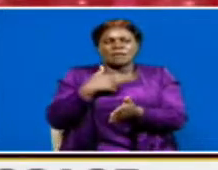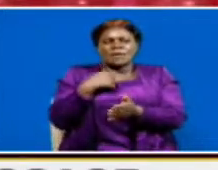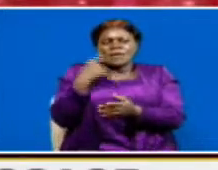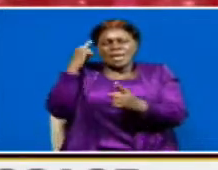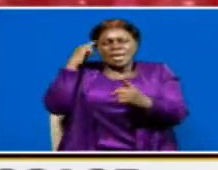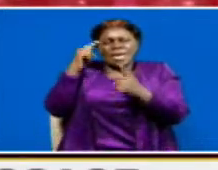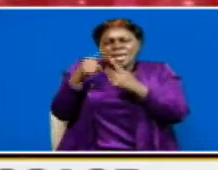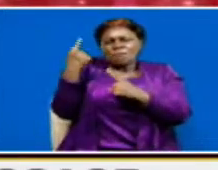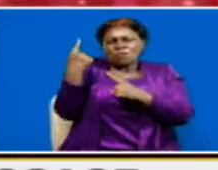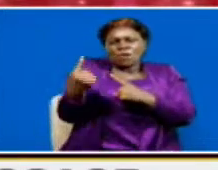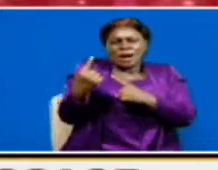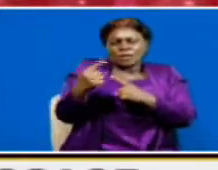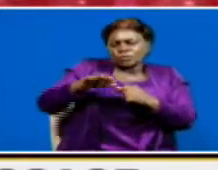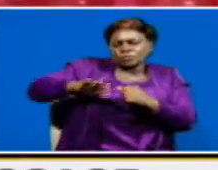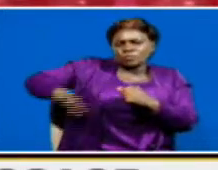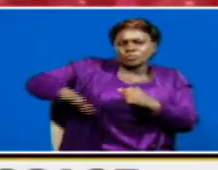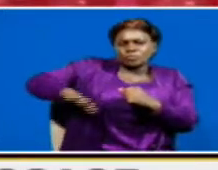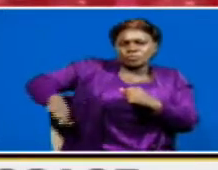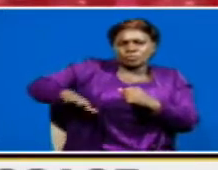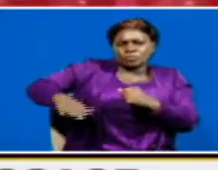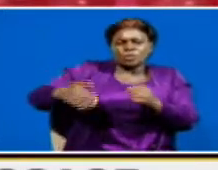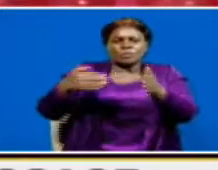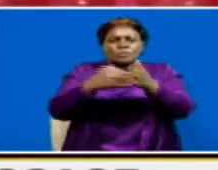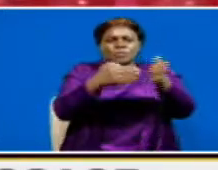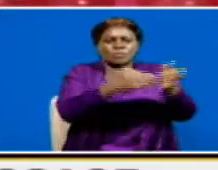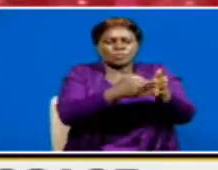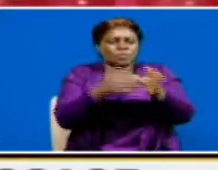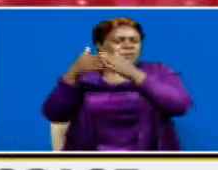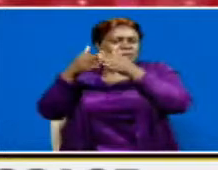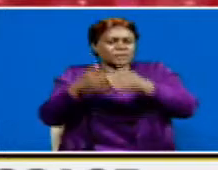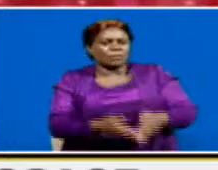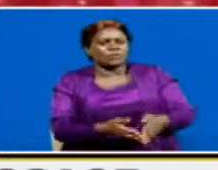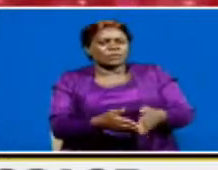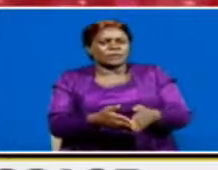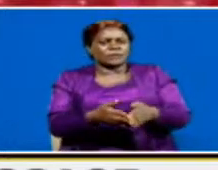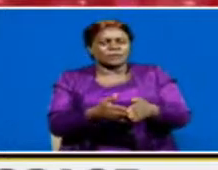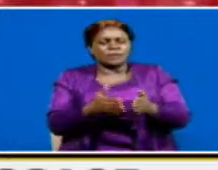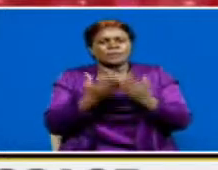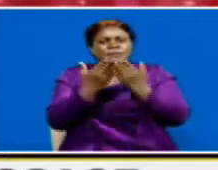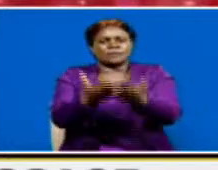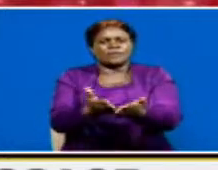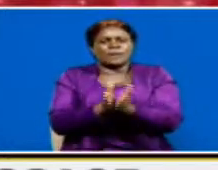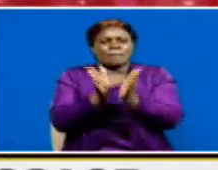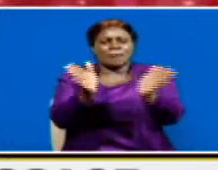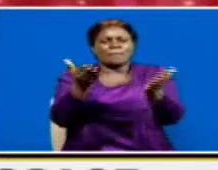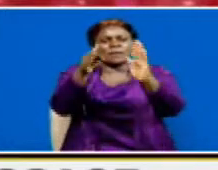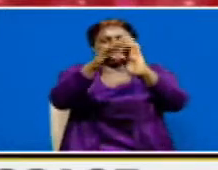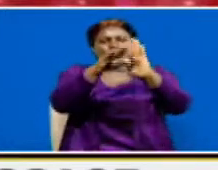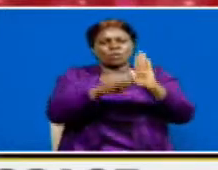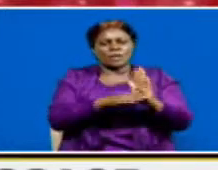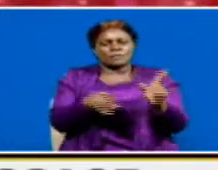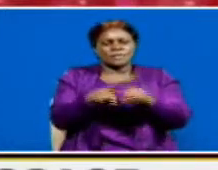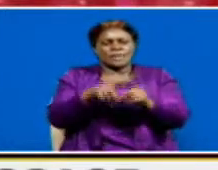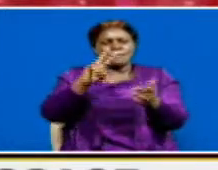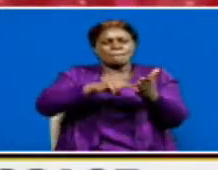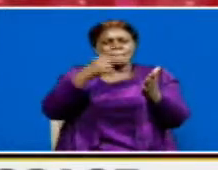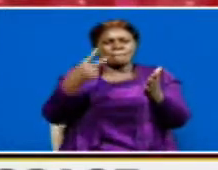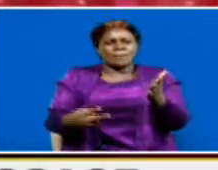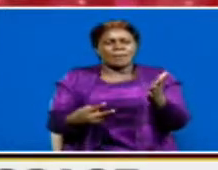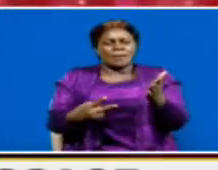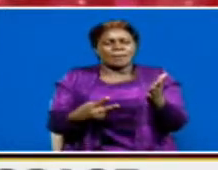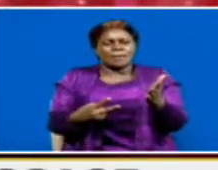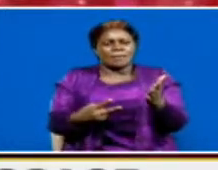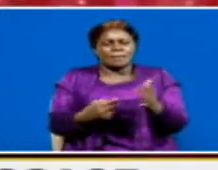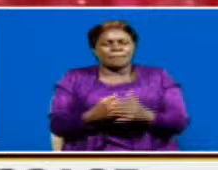sole aim to delay, derail, and sabotage the delivery of public programs and defeat public